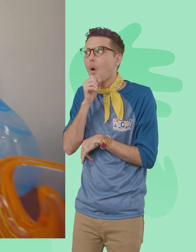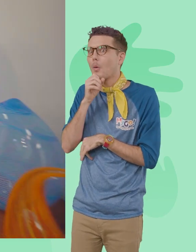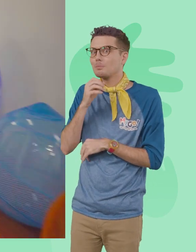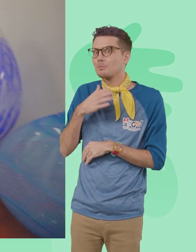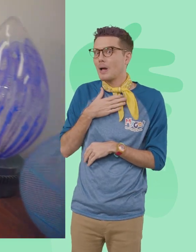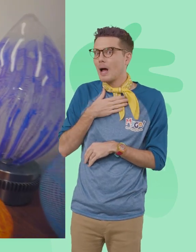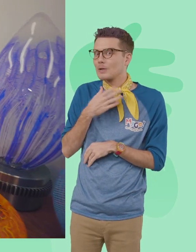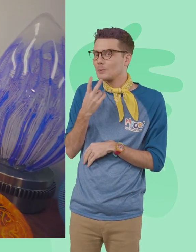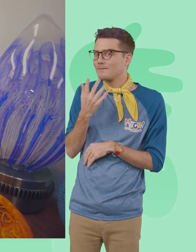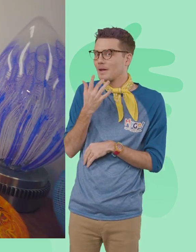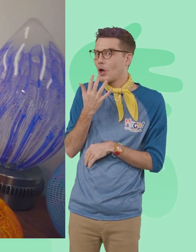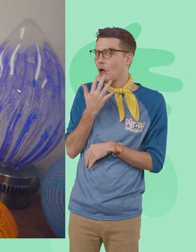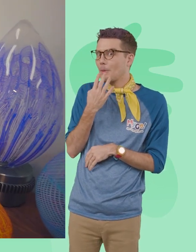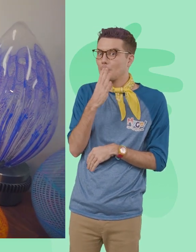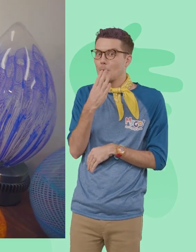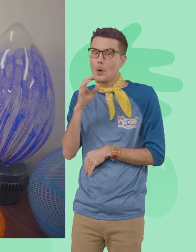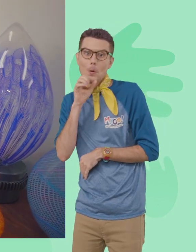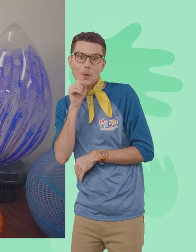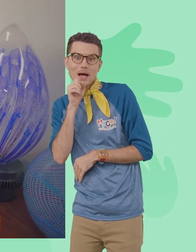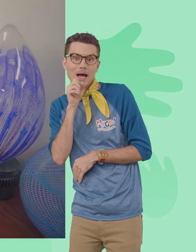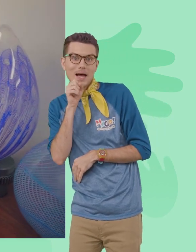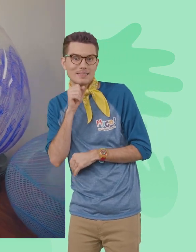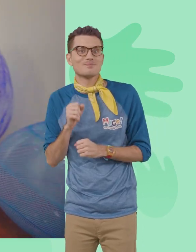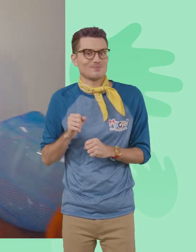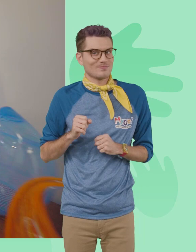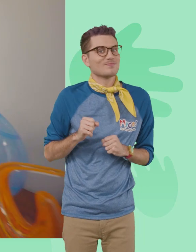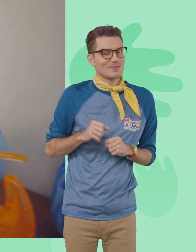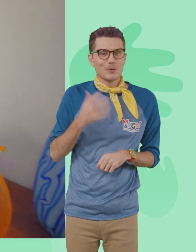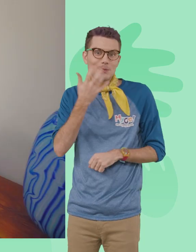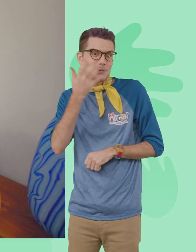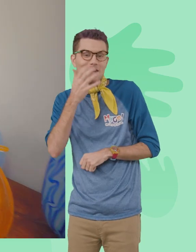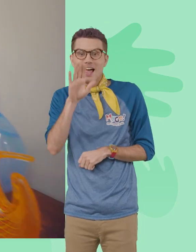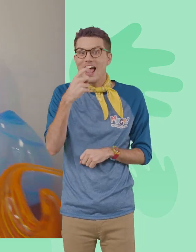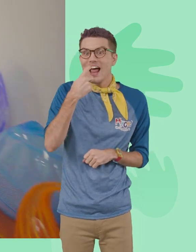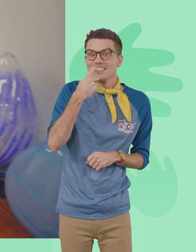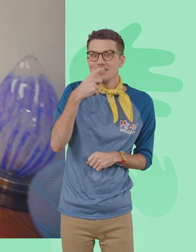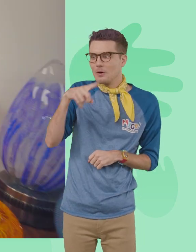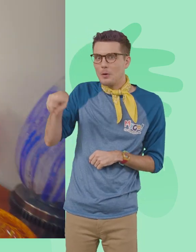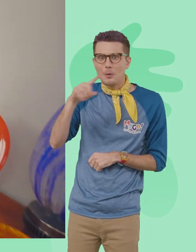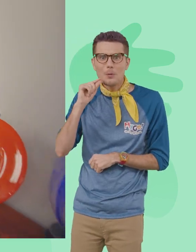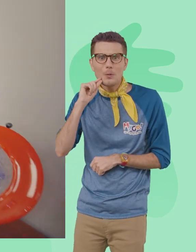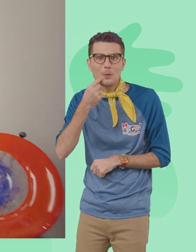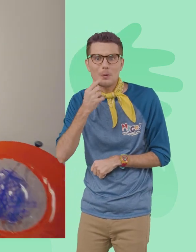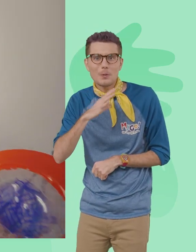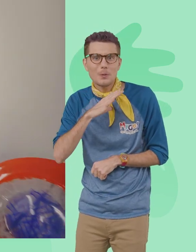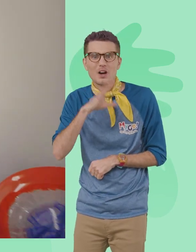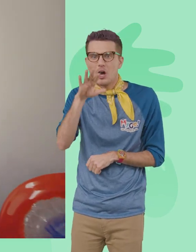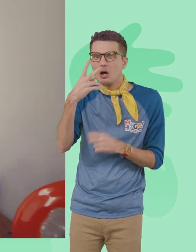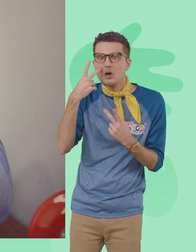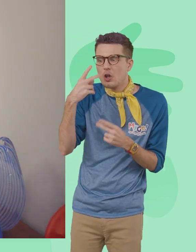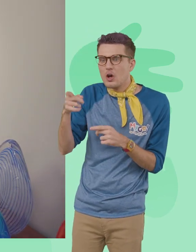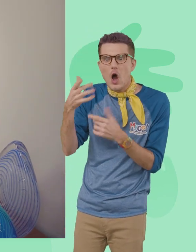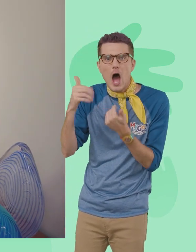Blue and orange! My two favorite colors! Wow! Glass is so cool!